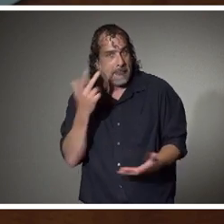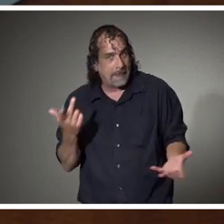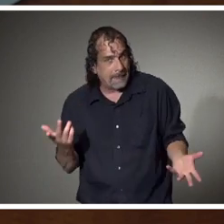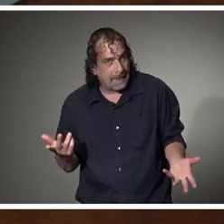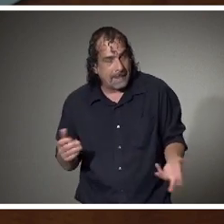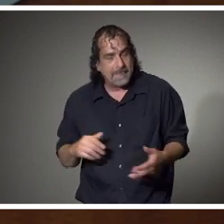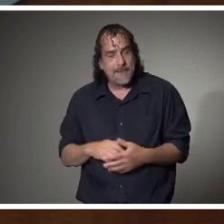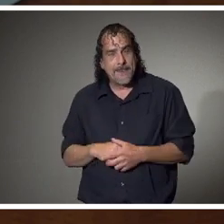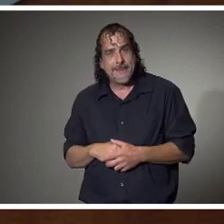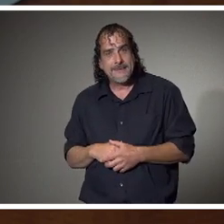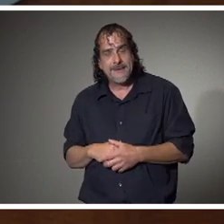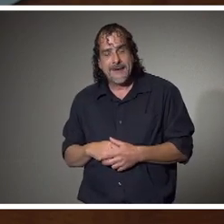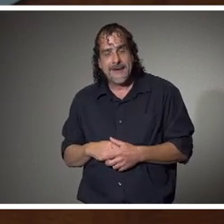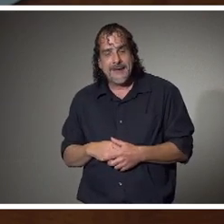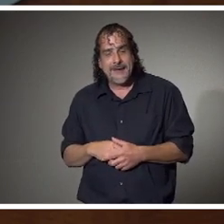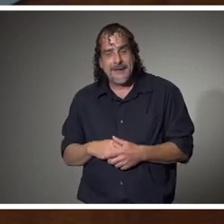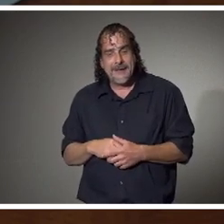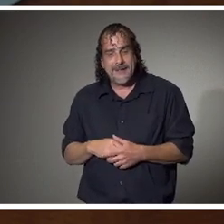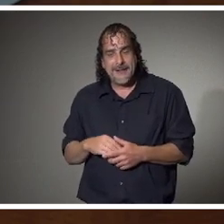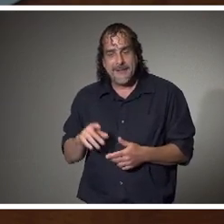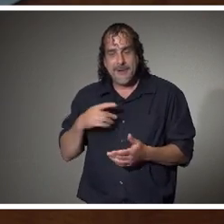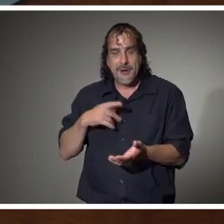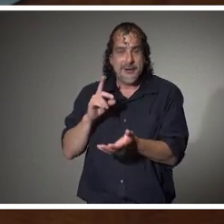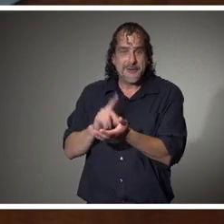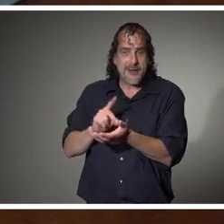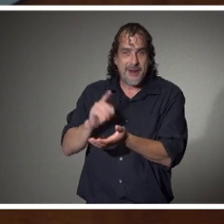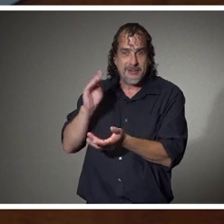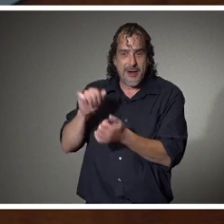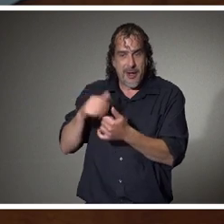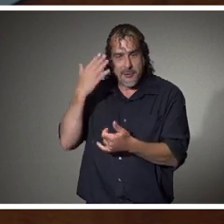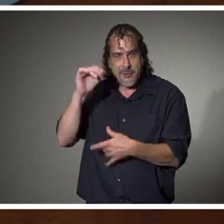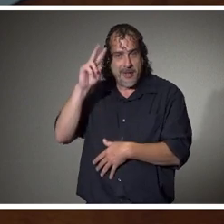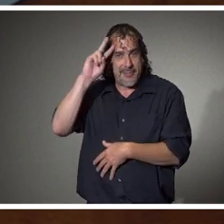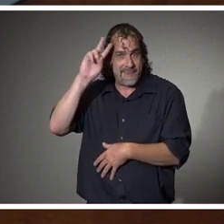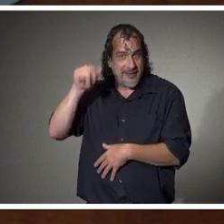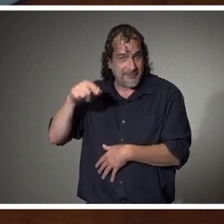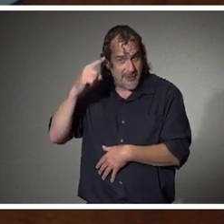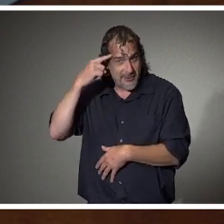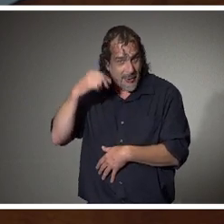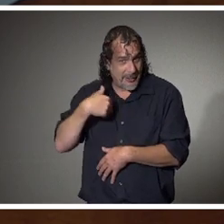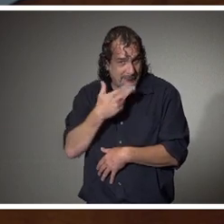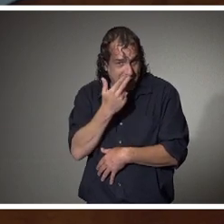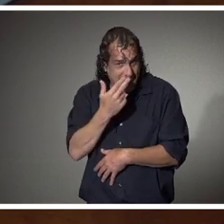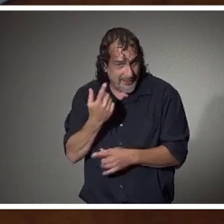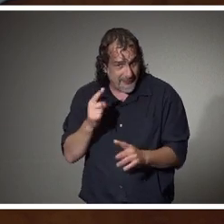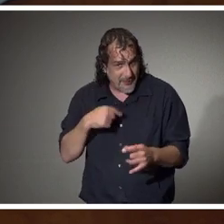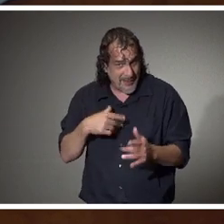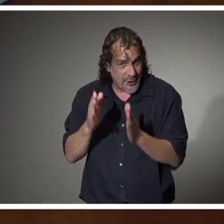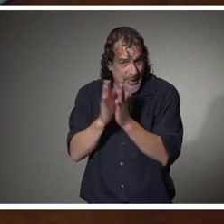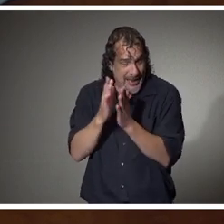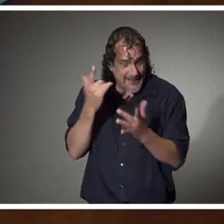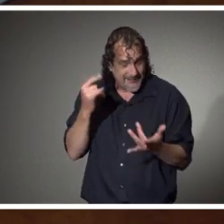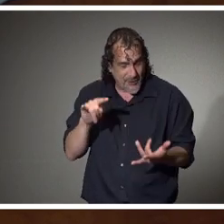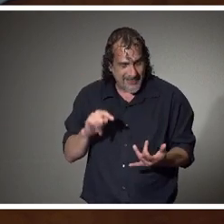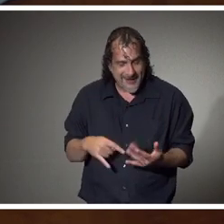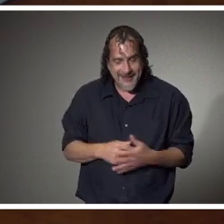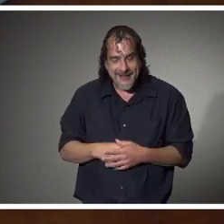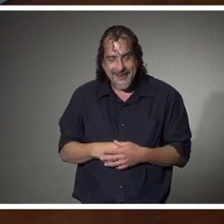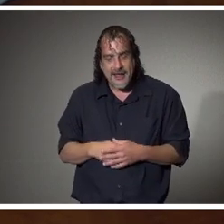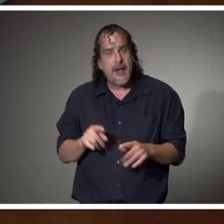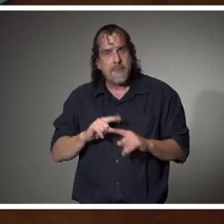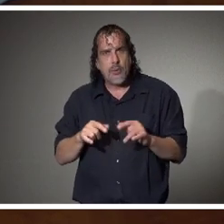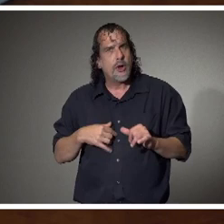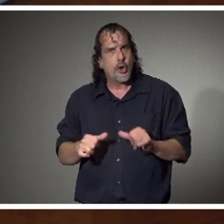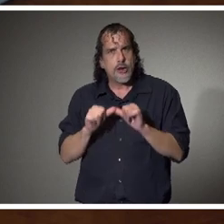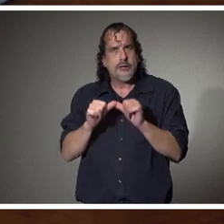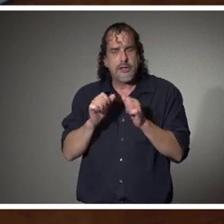at least Admiral Girard and Dr. Birx did. I'm not so sure the Vice President thought it was nearly as humorous as the two of them did. But we're going to continue